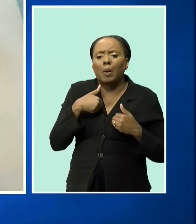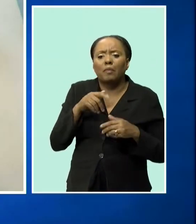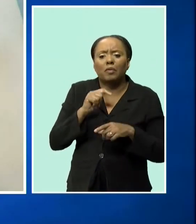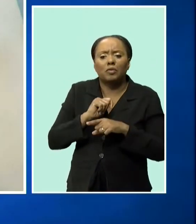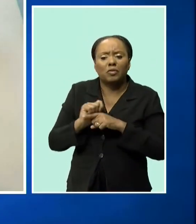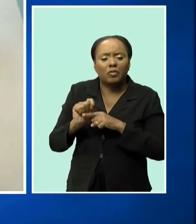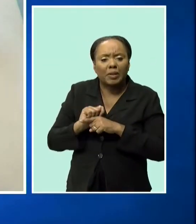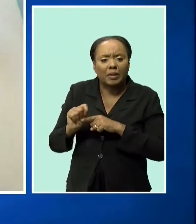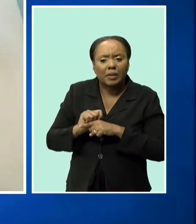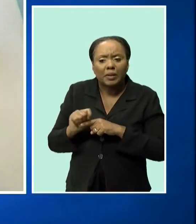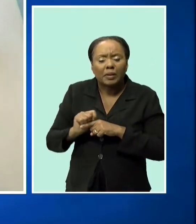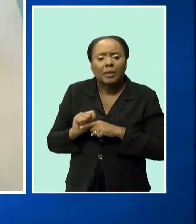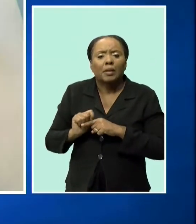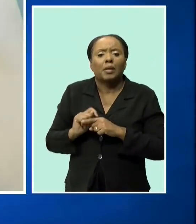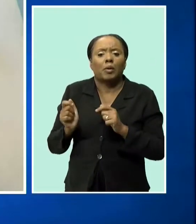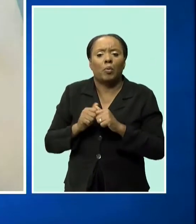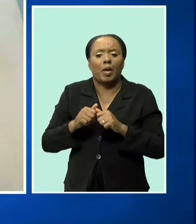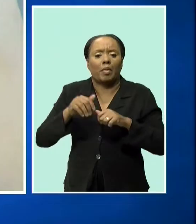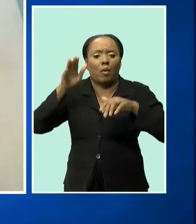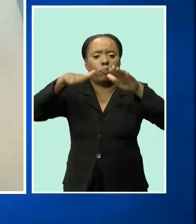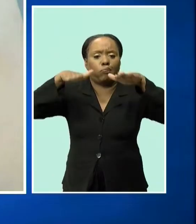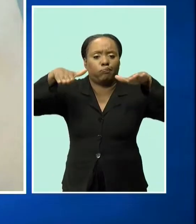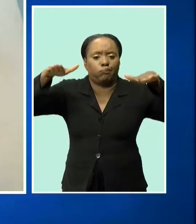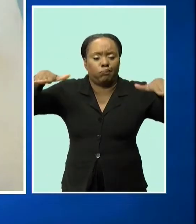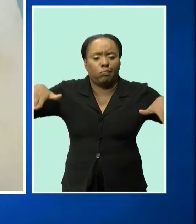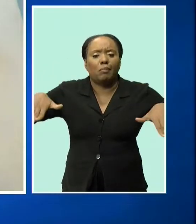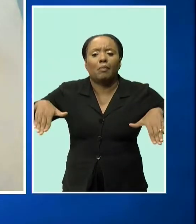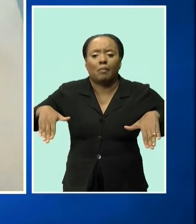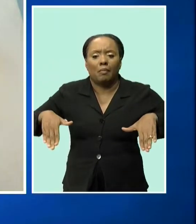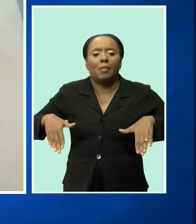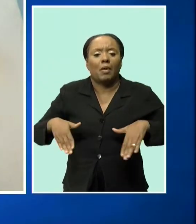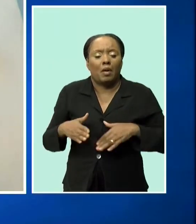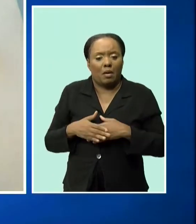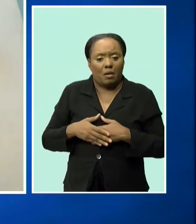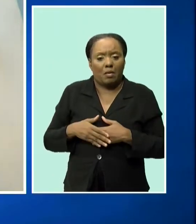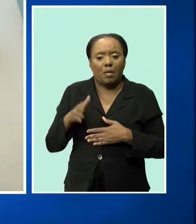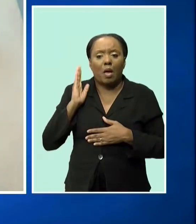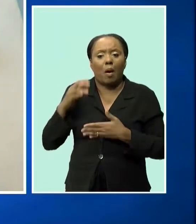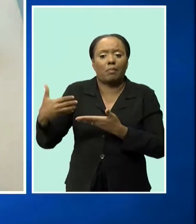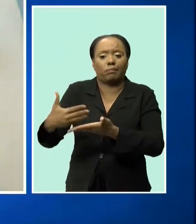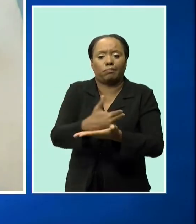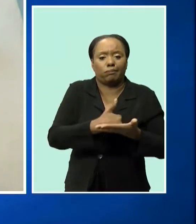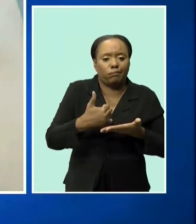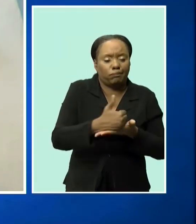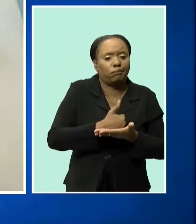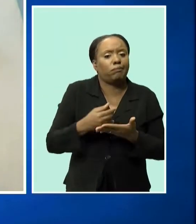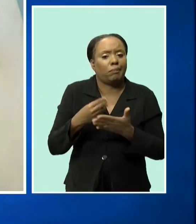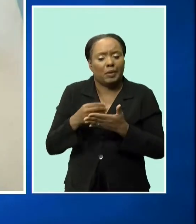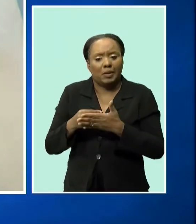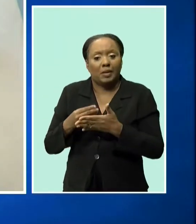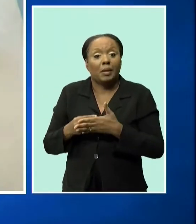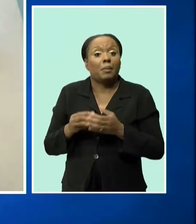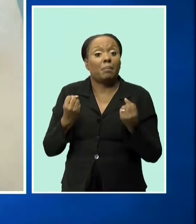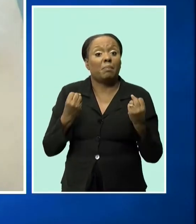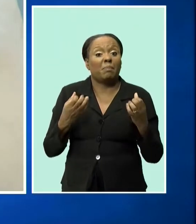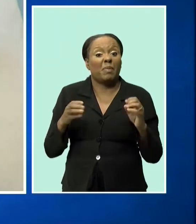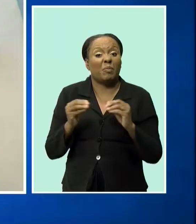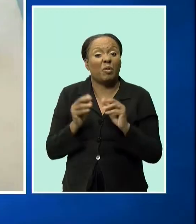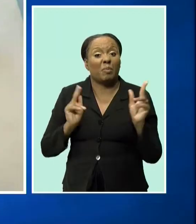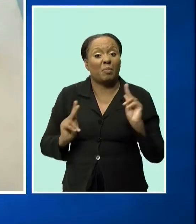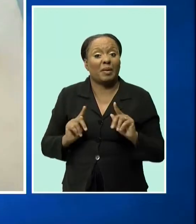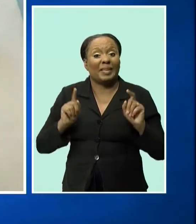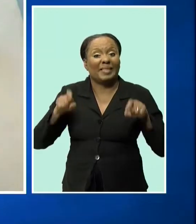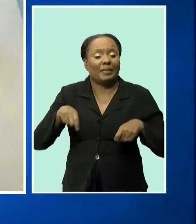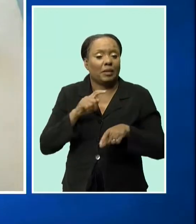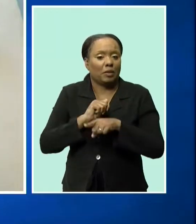job in this area, and we need many, many more to be trained in order to meet the high demand that we are going